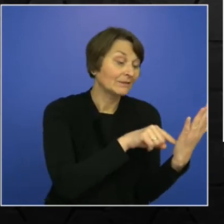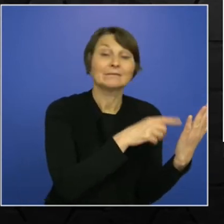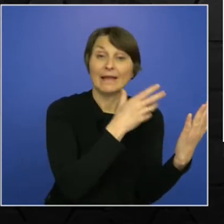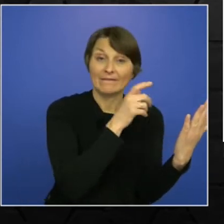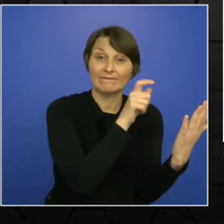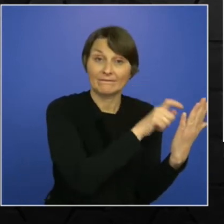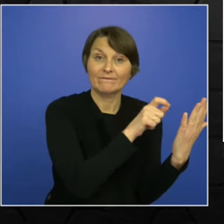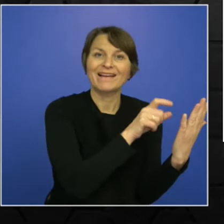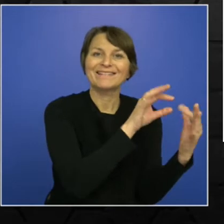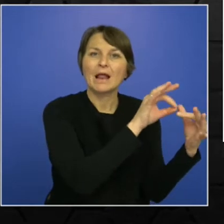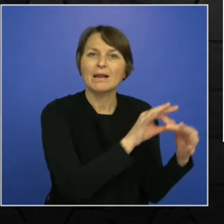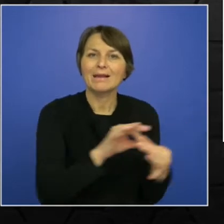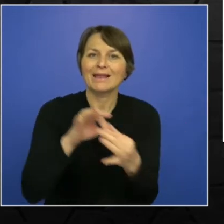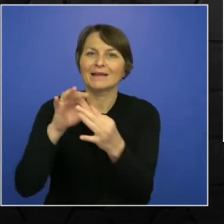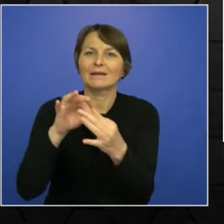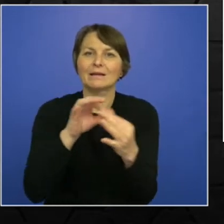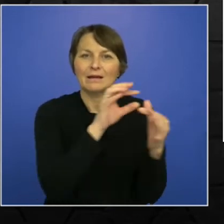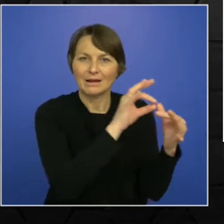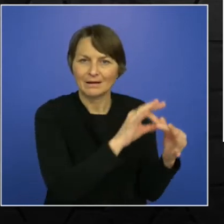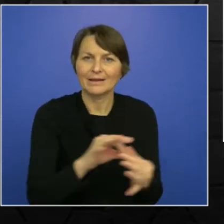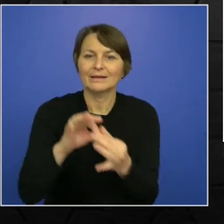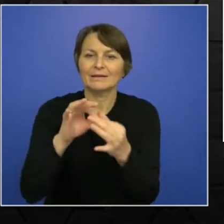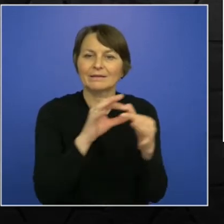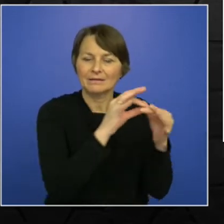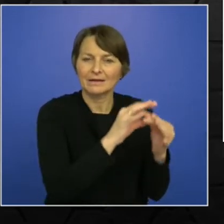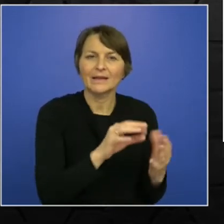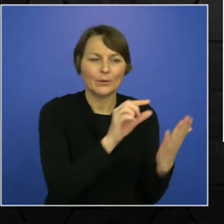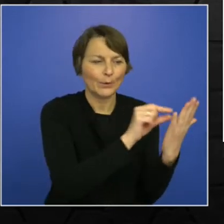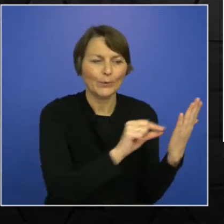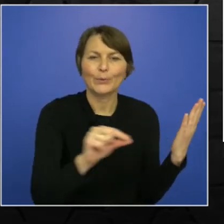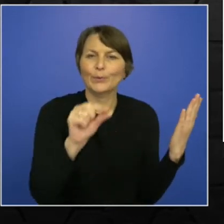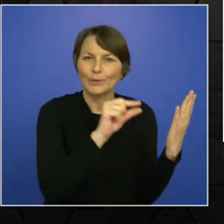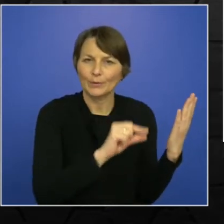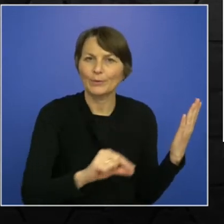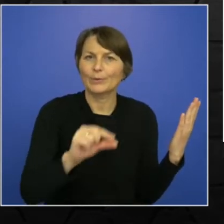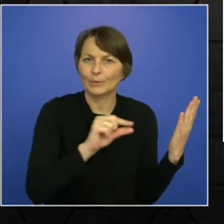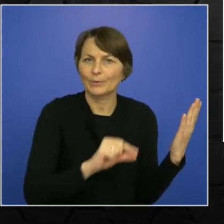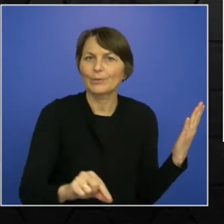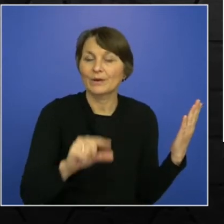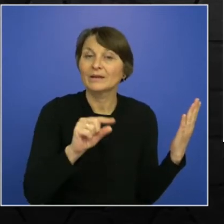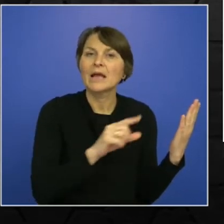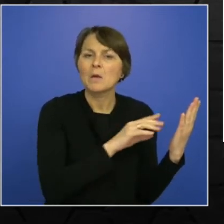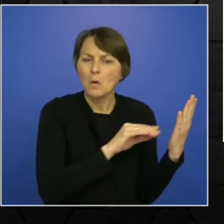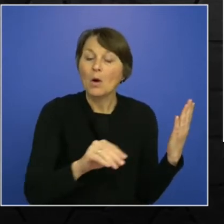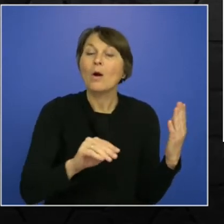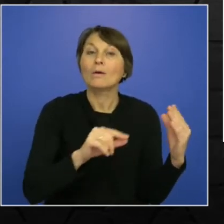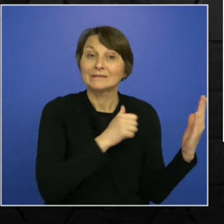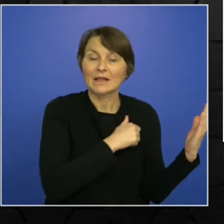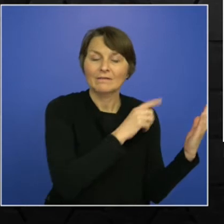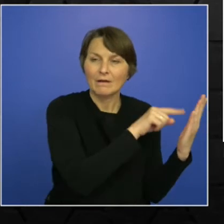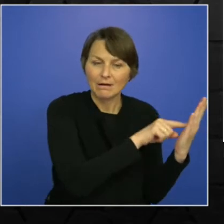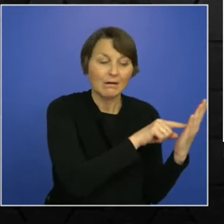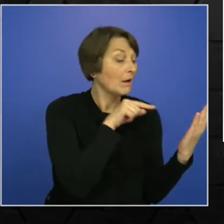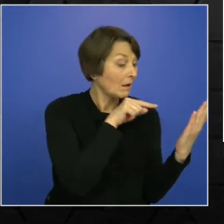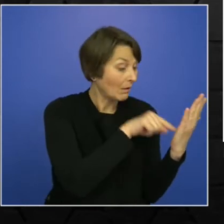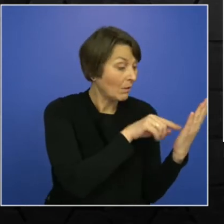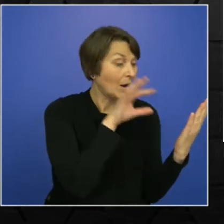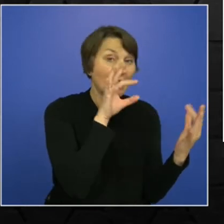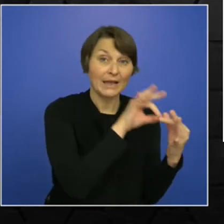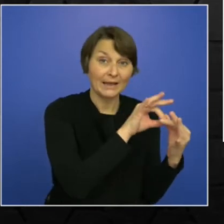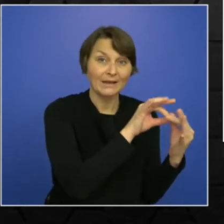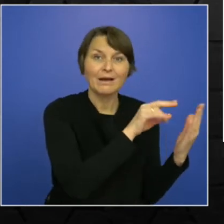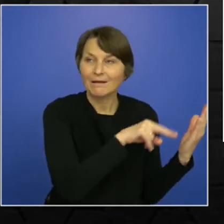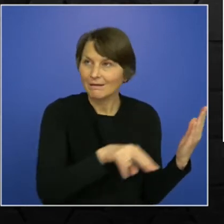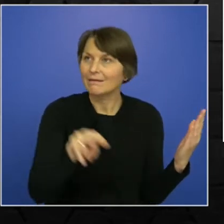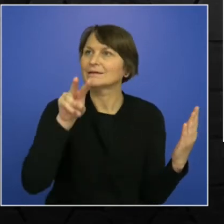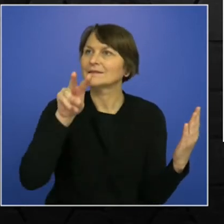on each of the personally identified entities it has marked down in your input. So this all